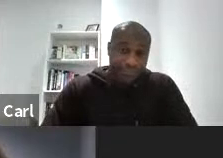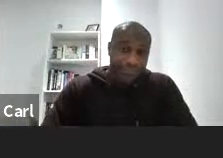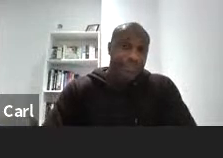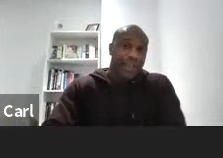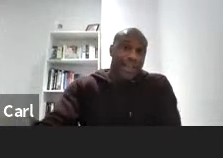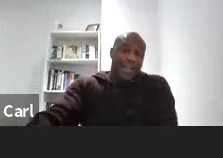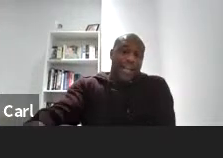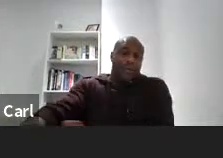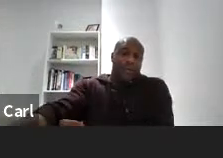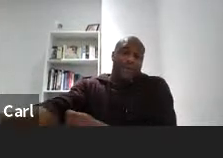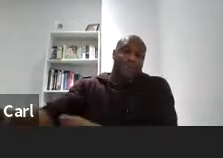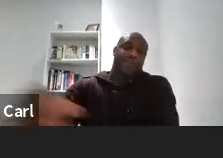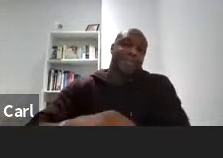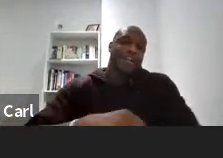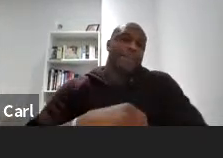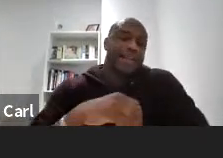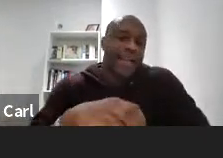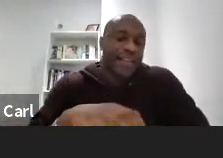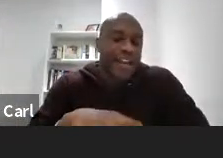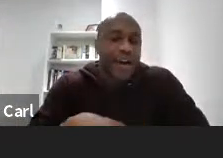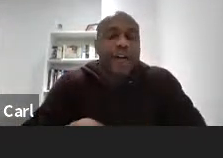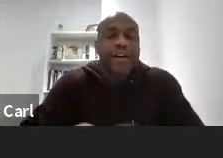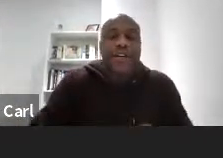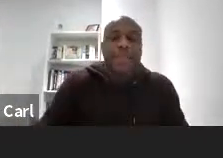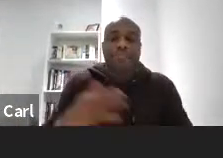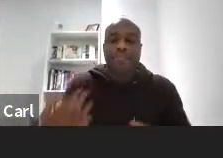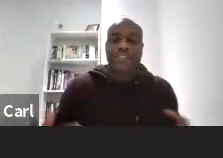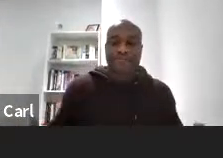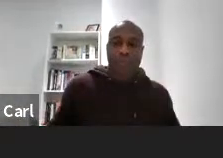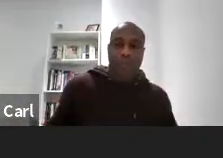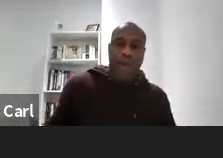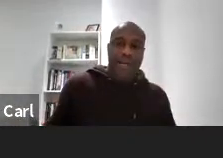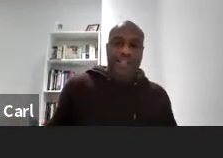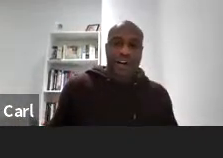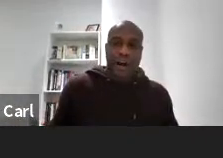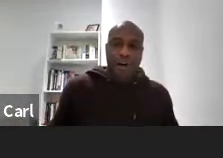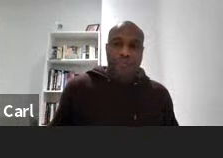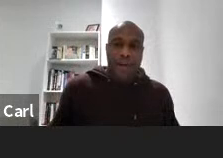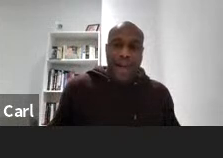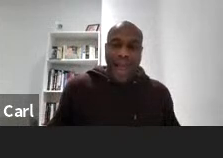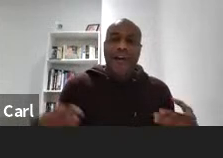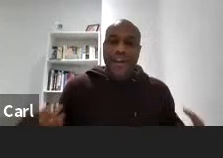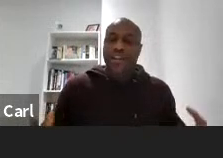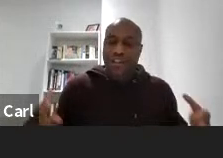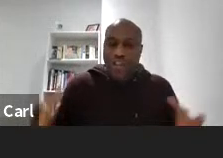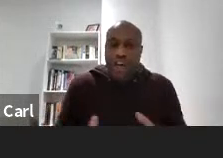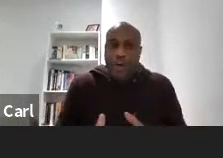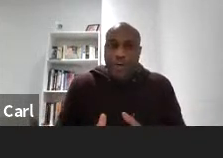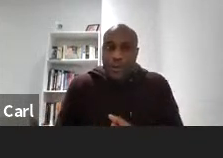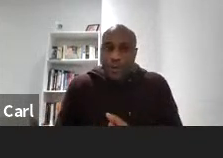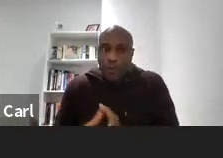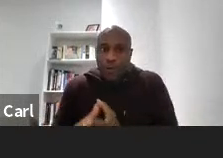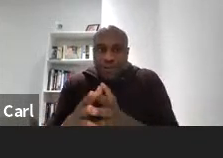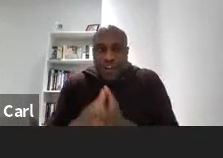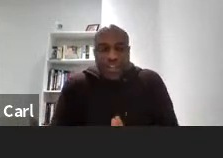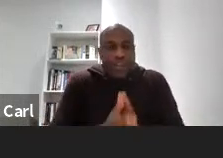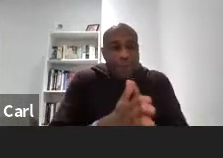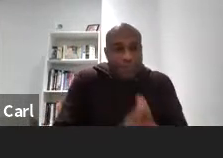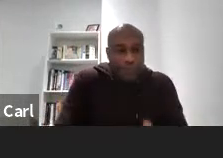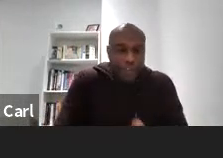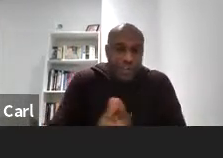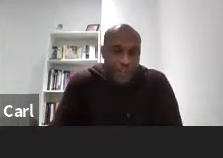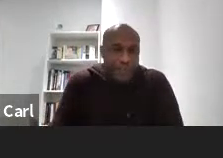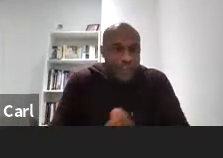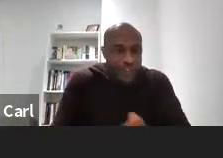prototyping. Now, prototyping, there are a number of different ways of how you can show your vision,